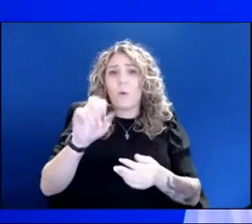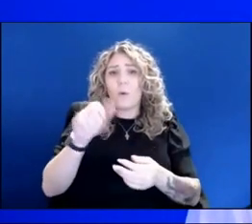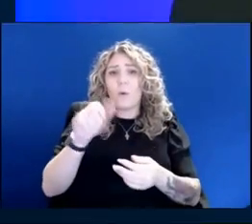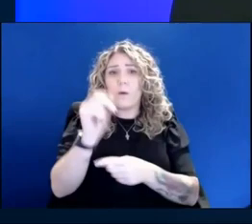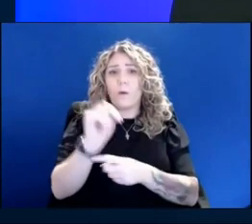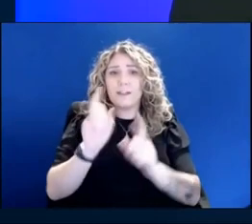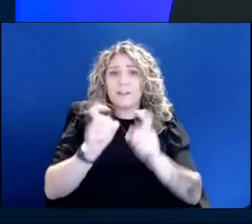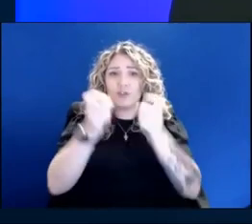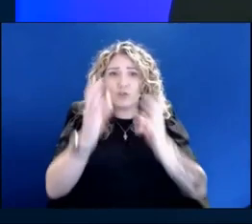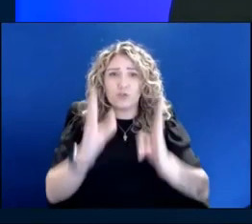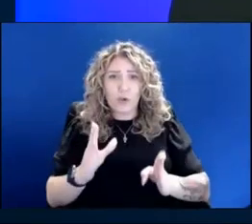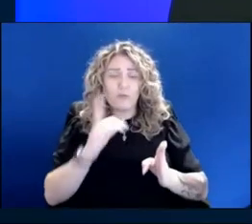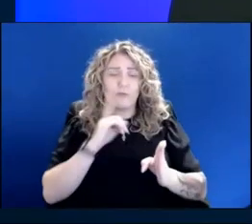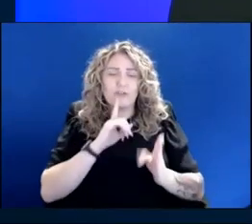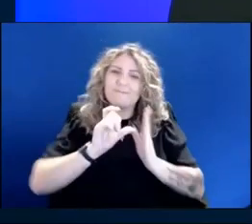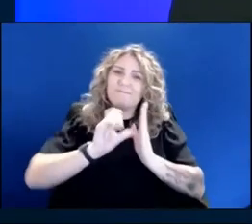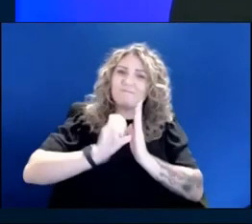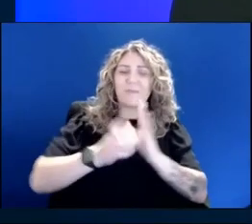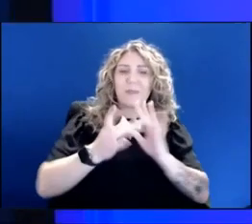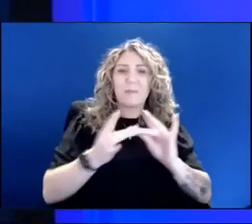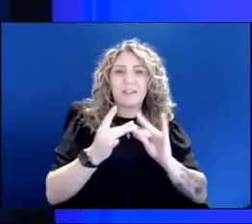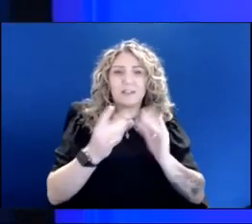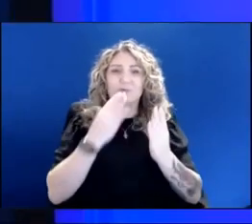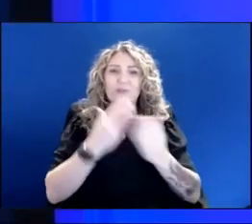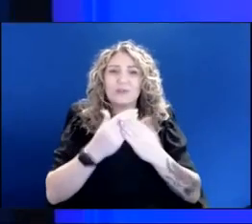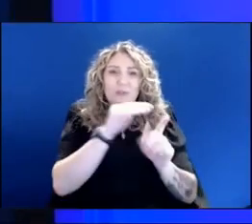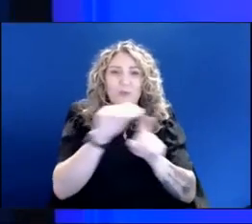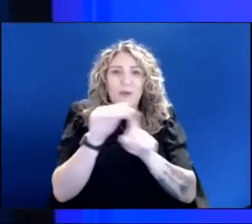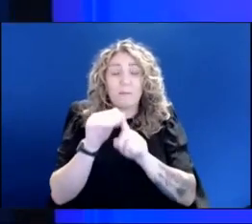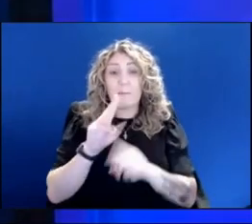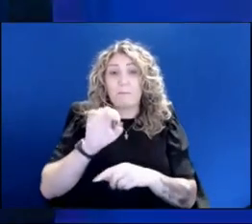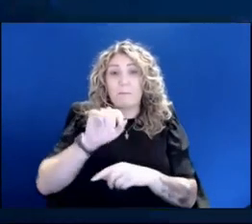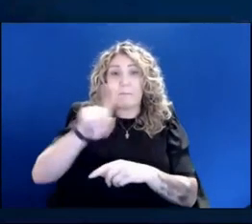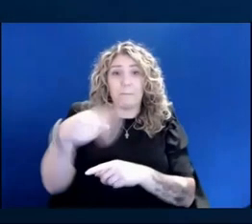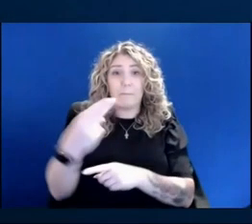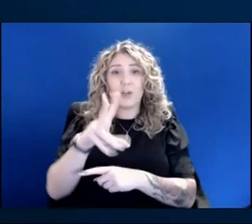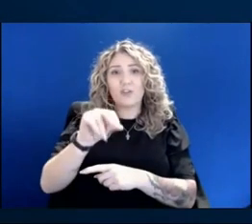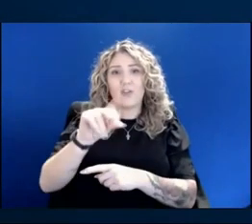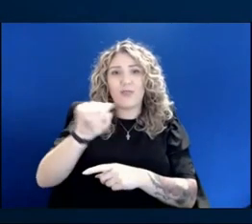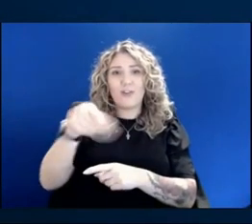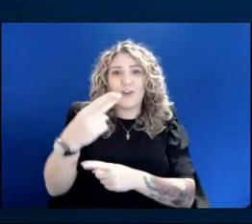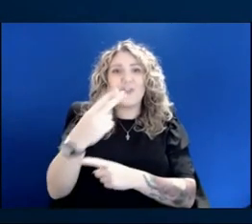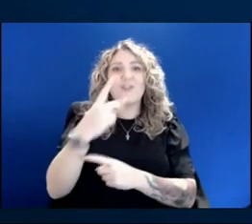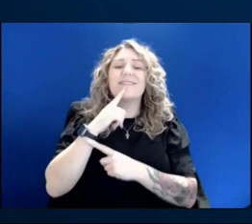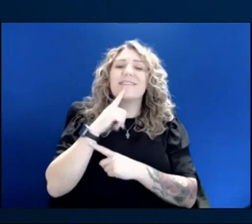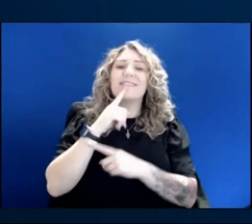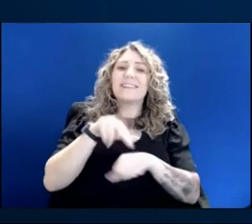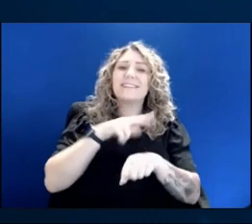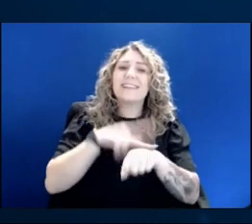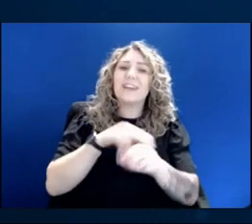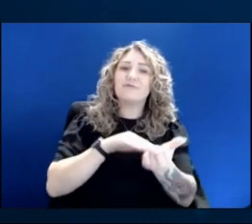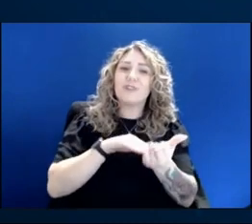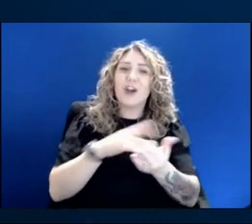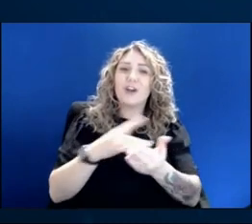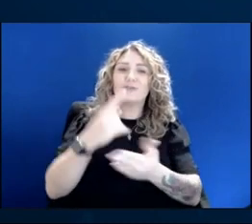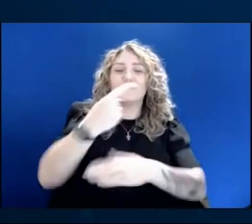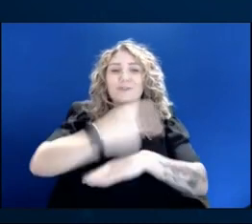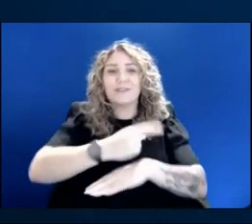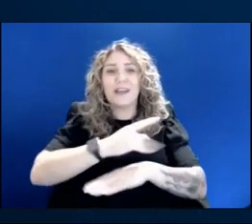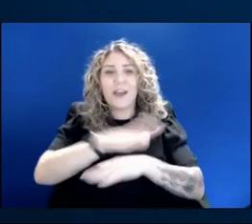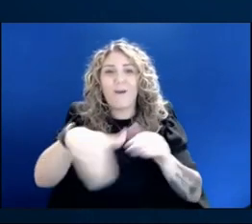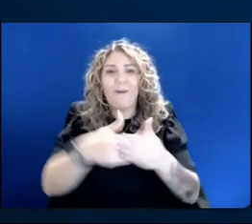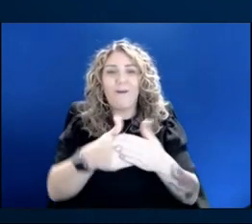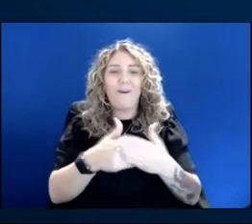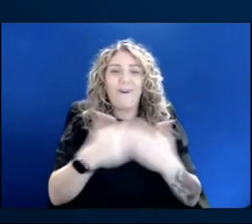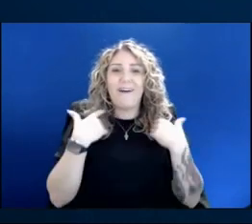Yeah, good reminder there. Thanks so much. All right, March 30th is National Doctors Day, and here's a way to say thank you to all healthcare workers. Right there on your